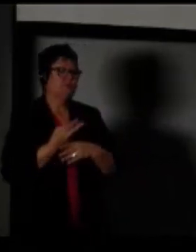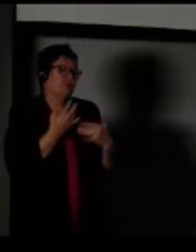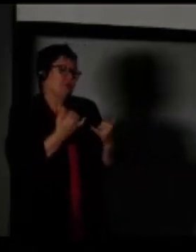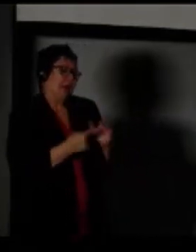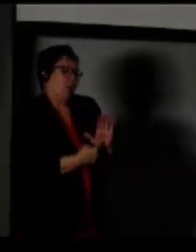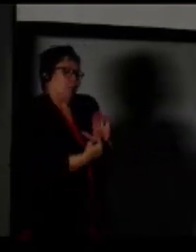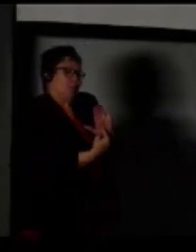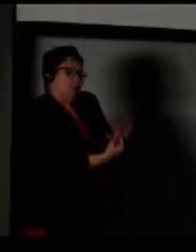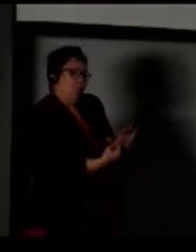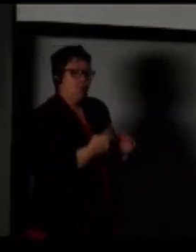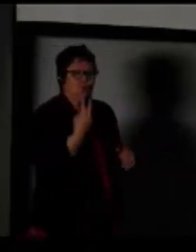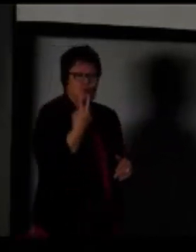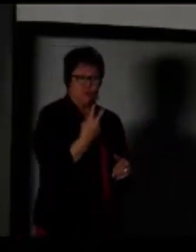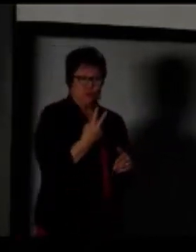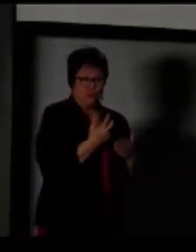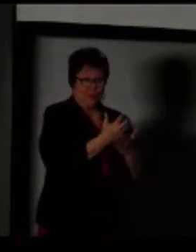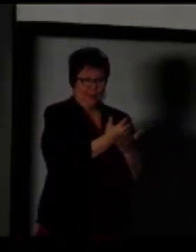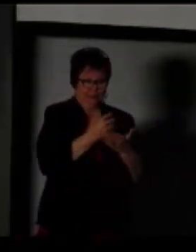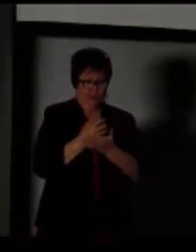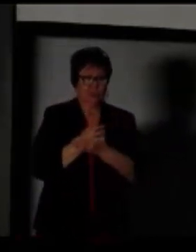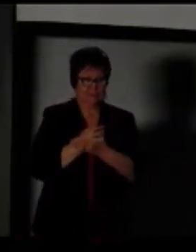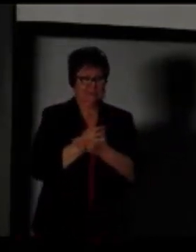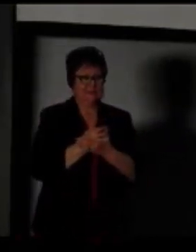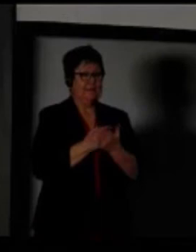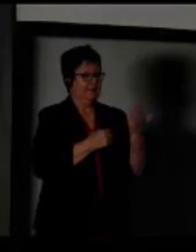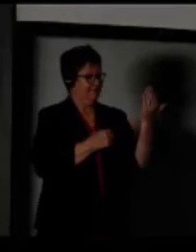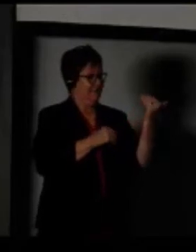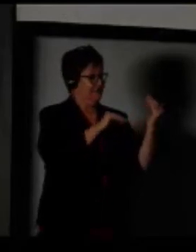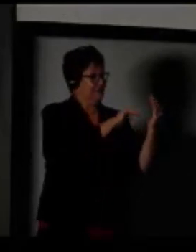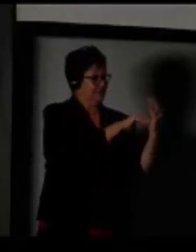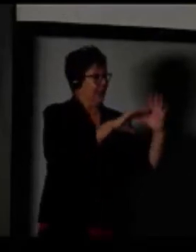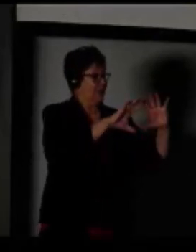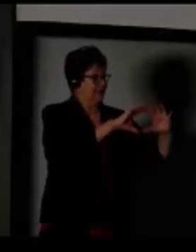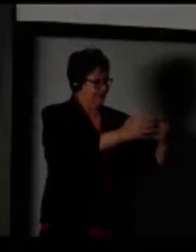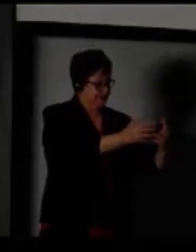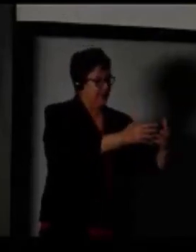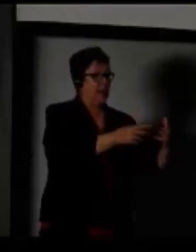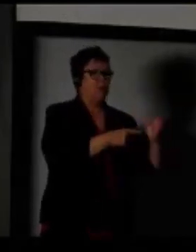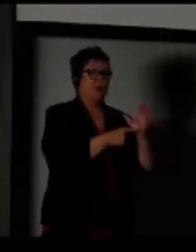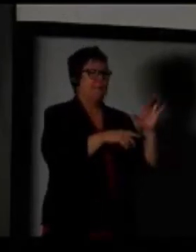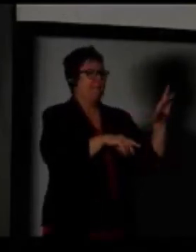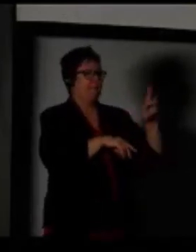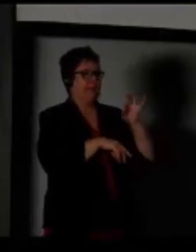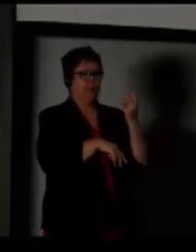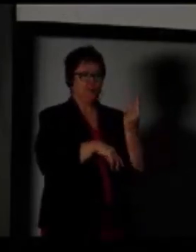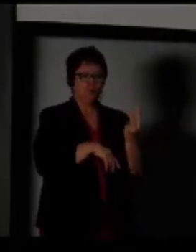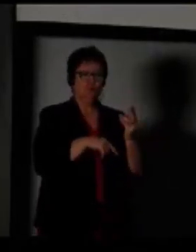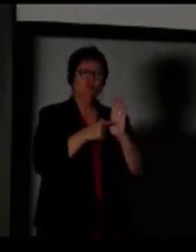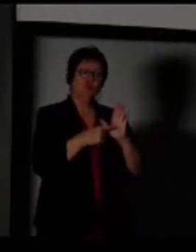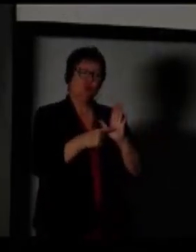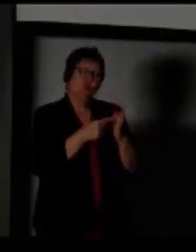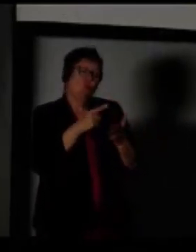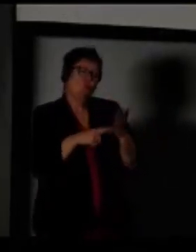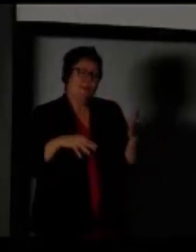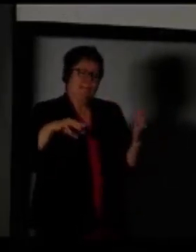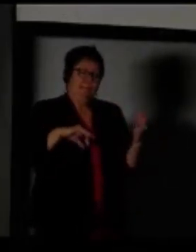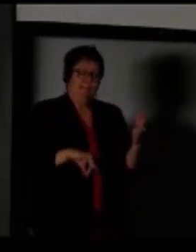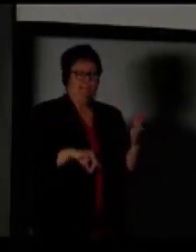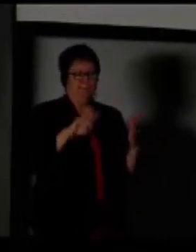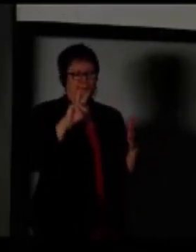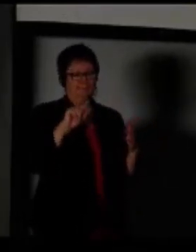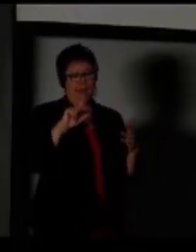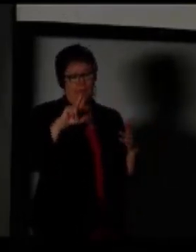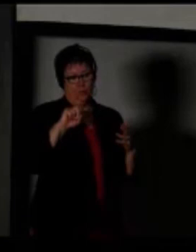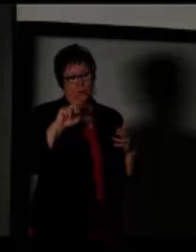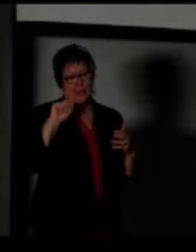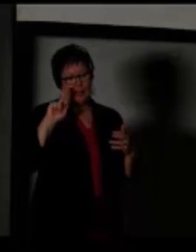you just two of those collections, two of those 15,000 collections, to show you what value they might add.